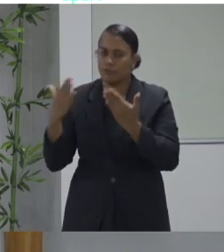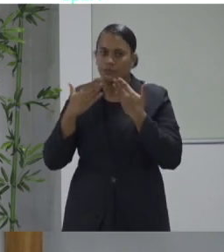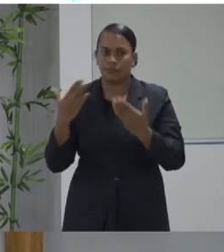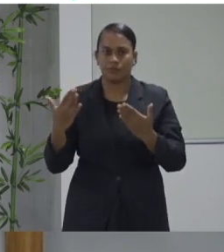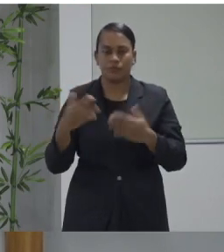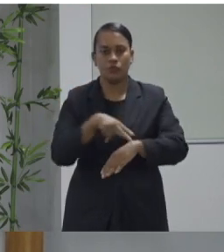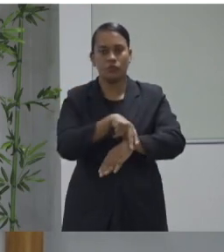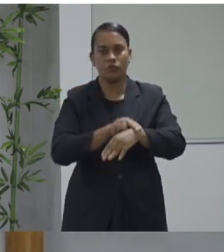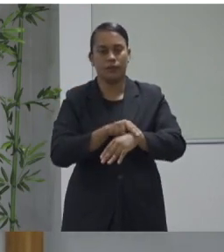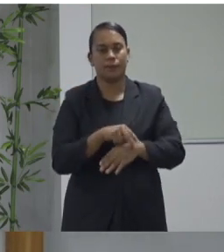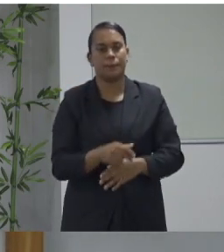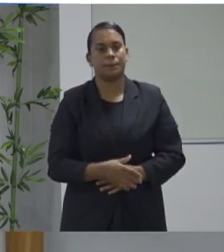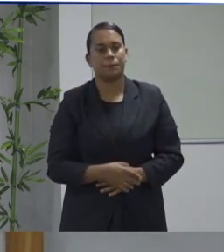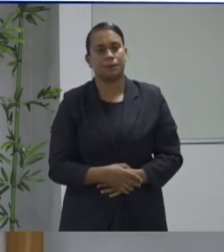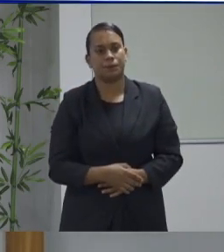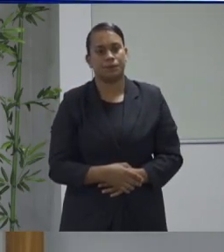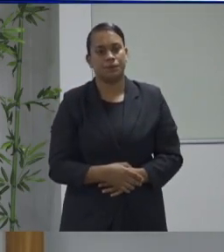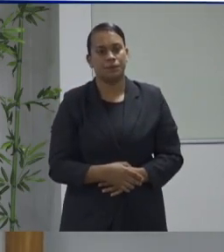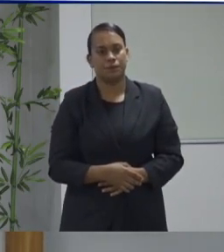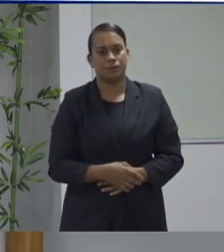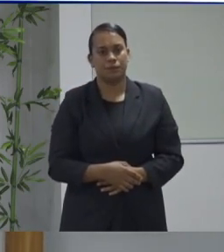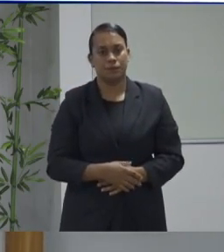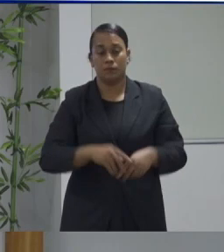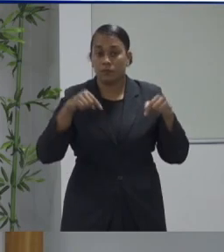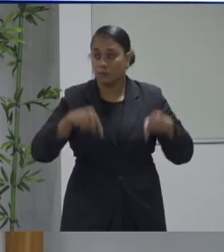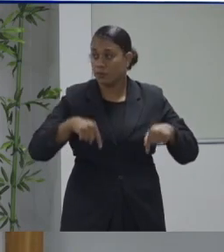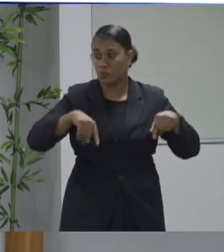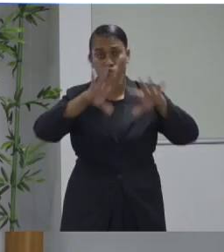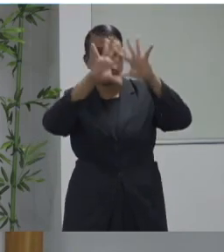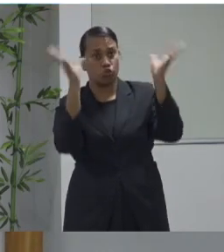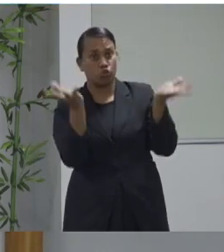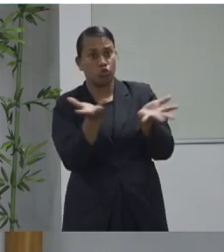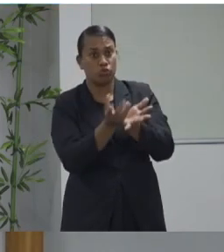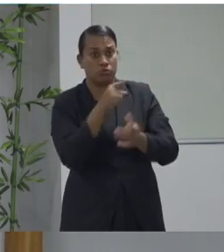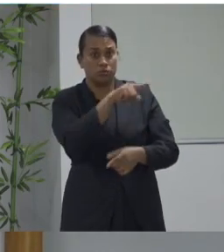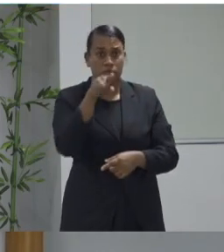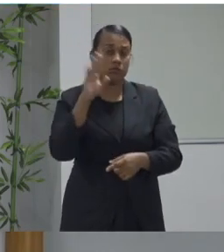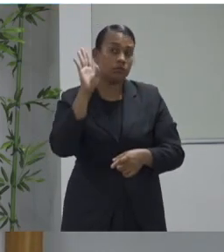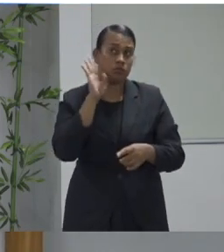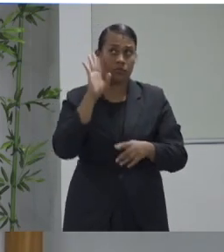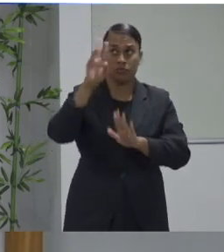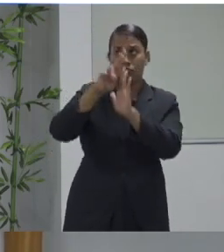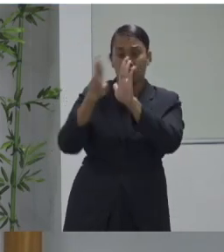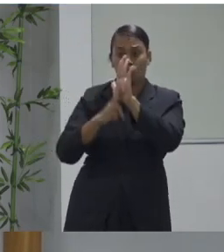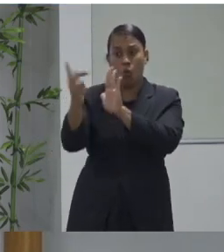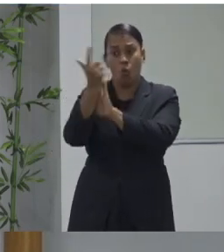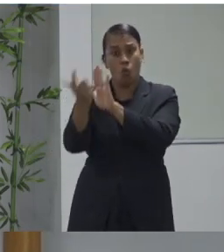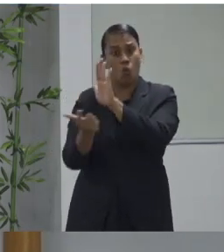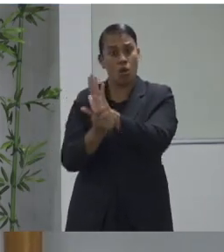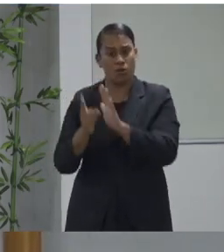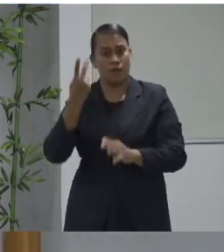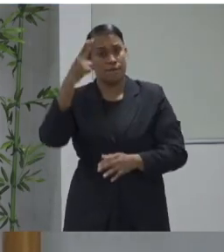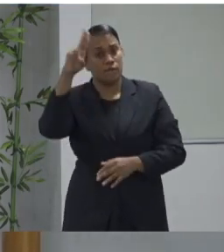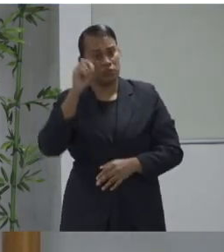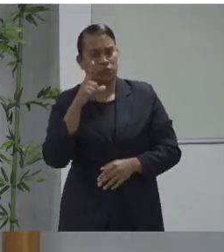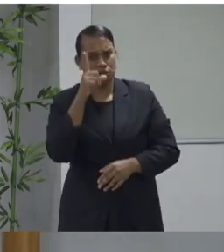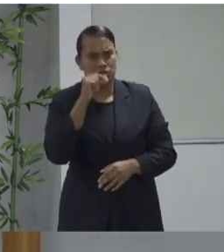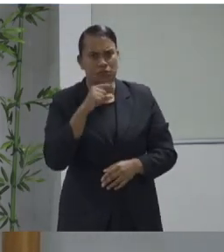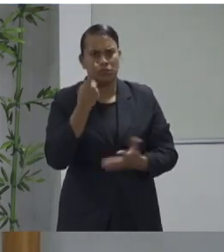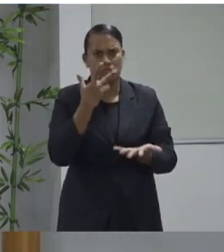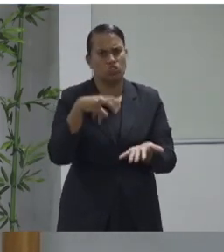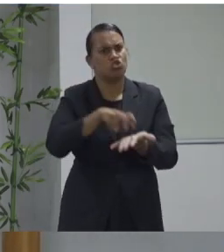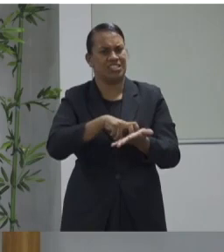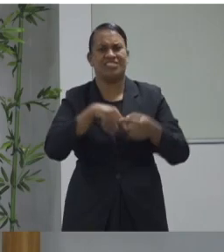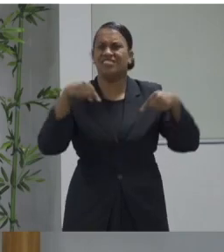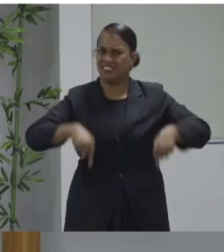This universal adherence to the rules is particularly vital given the likelihood that Fijians may be uniquely vulnerable to this deadly